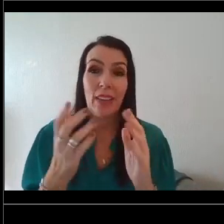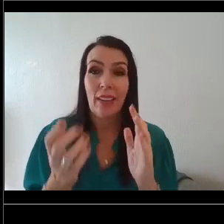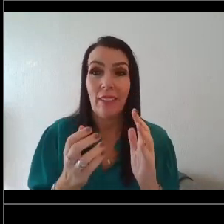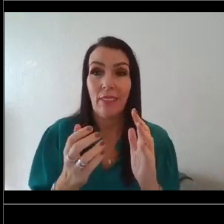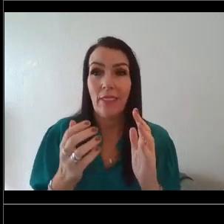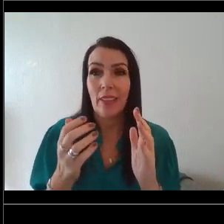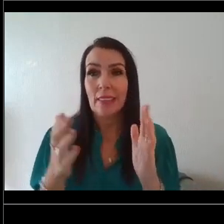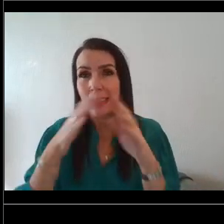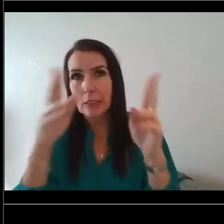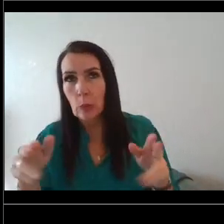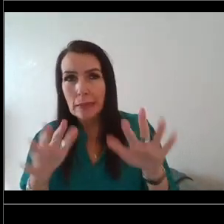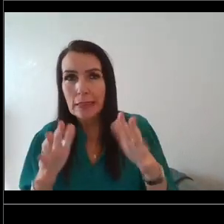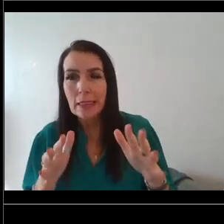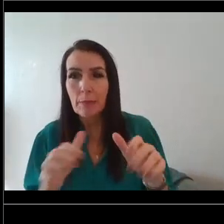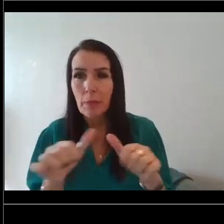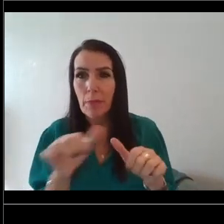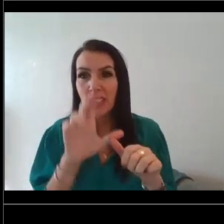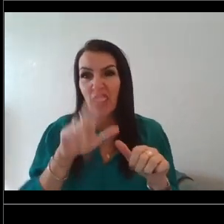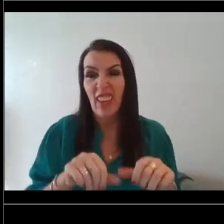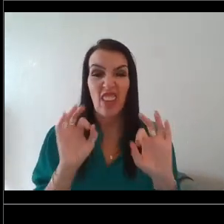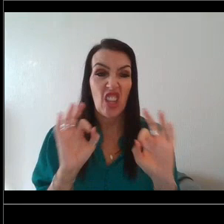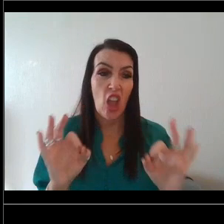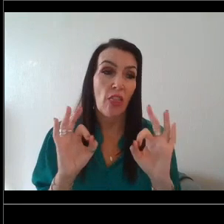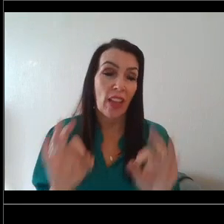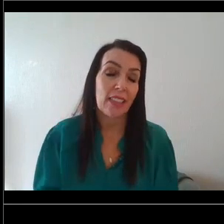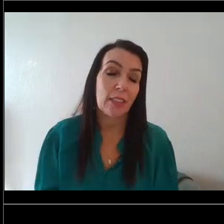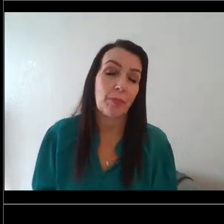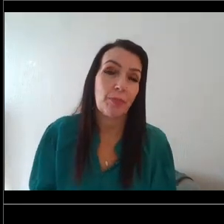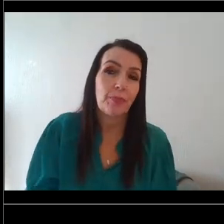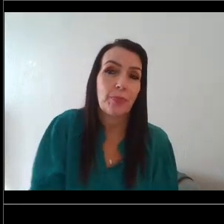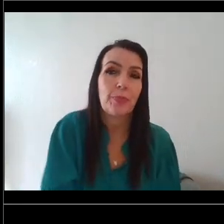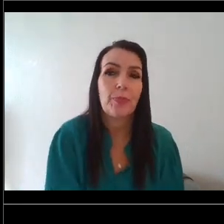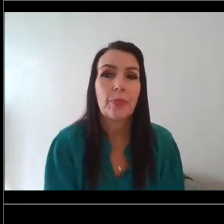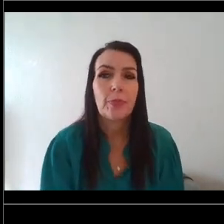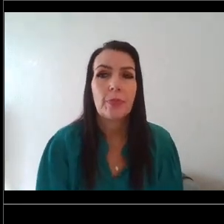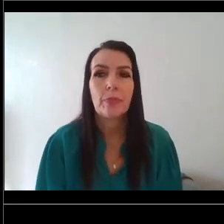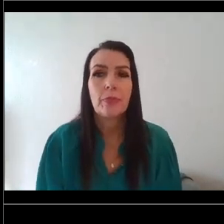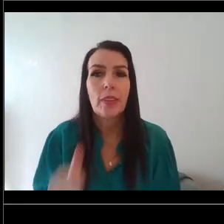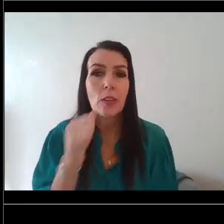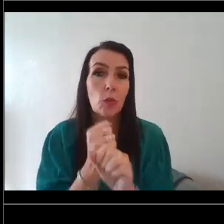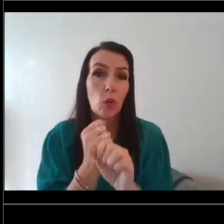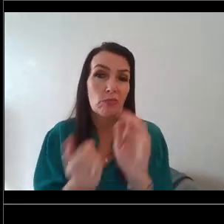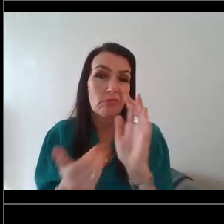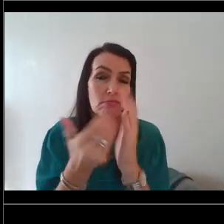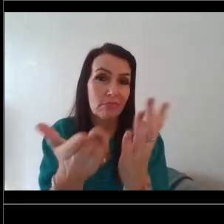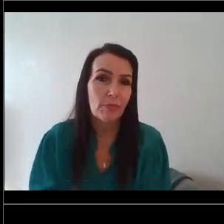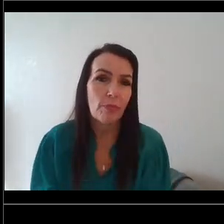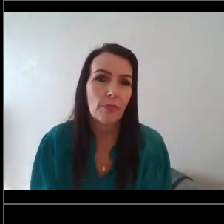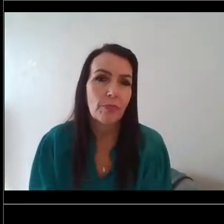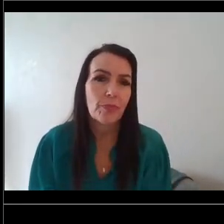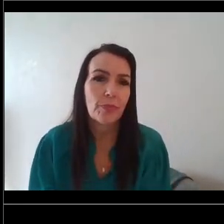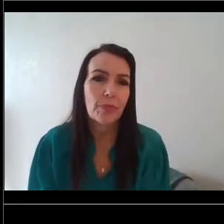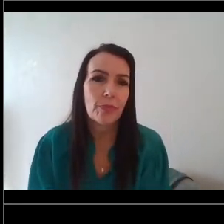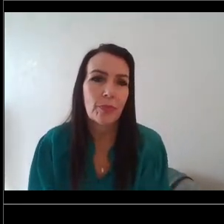be a better approach than doing nothing to those properties. I don't know, Gordon, if you've got any other thoughts from your experience